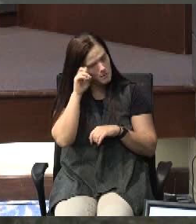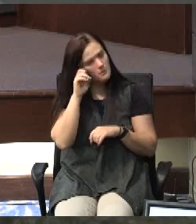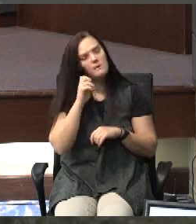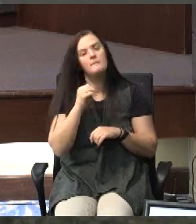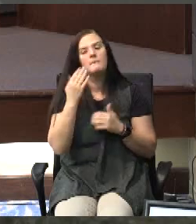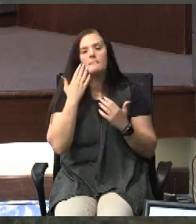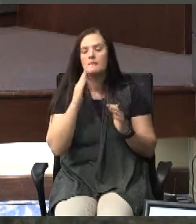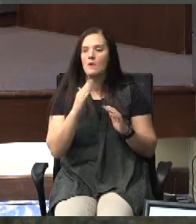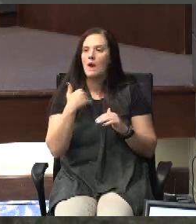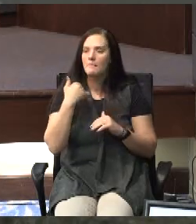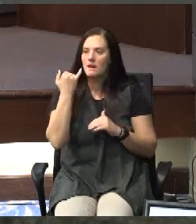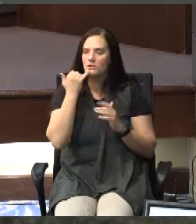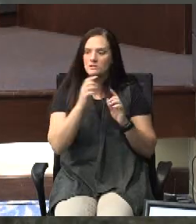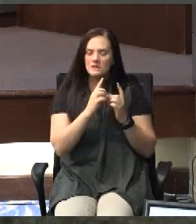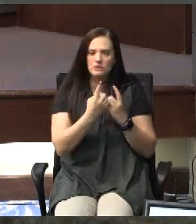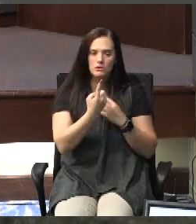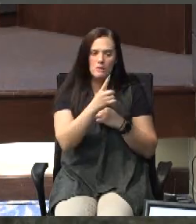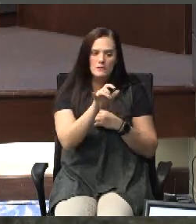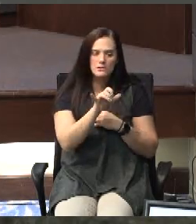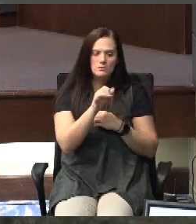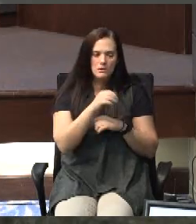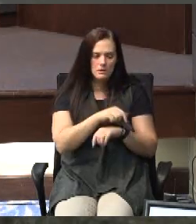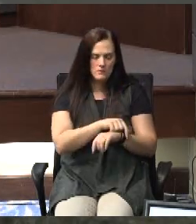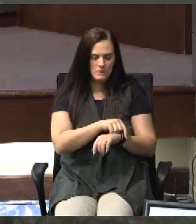know. I imagine in District 1 as well, but